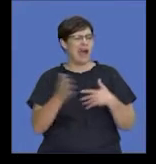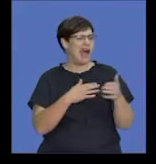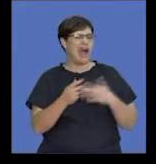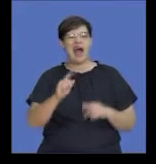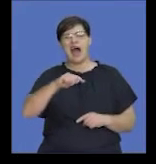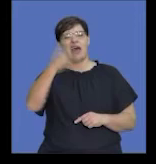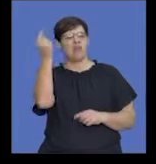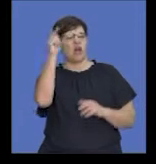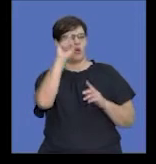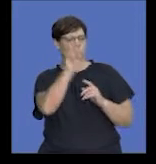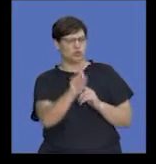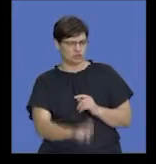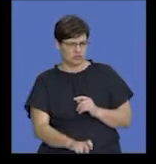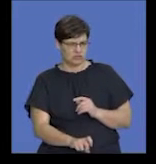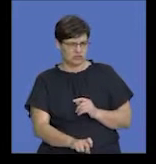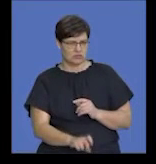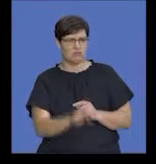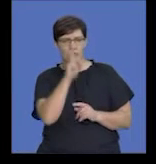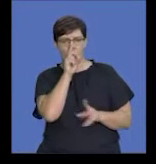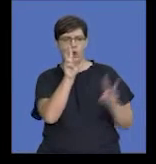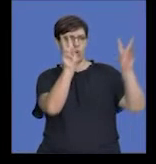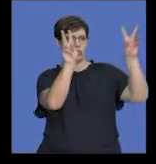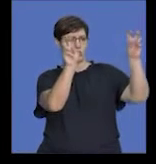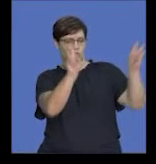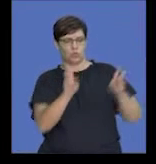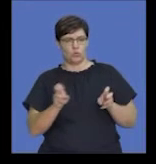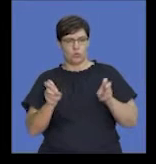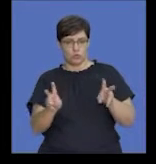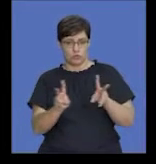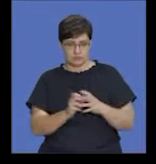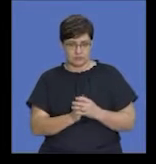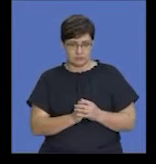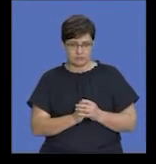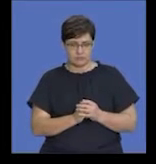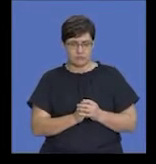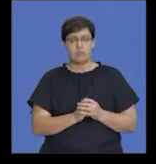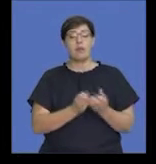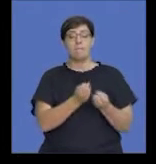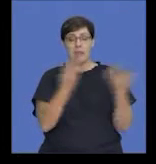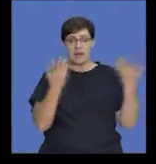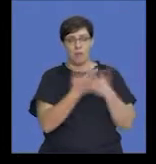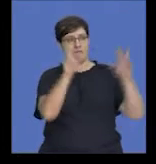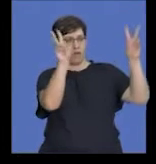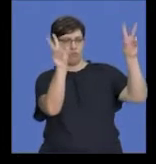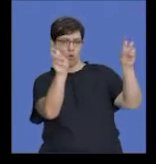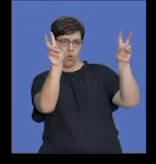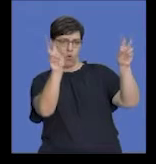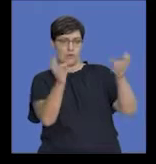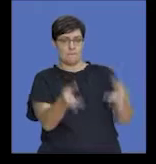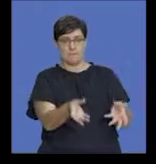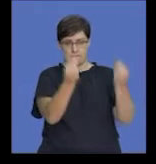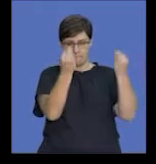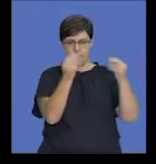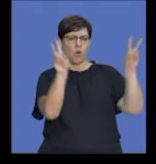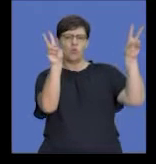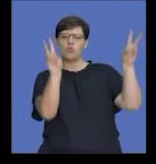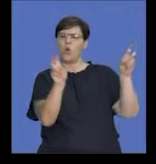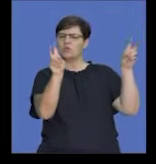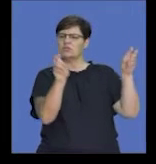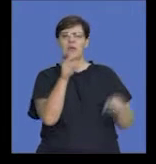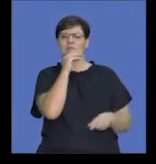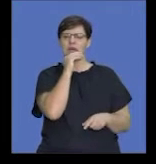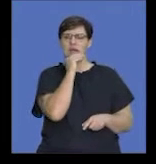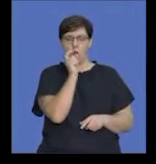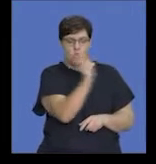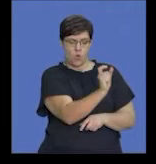other essay type questions, and we're going to look at quotations. Now, very often in our exams we find quotations. So